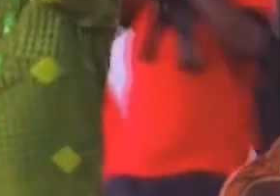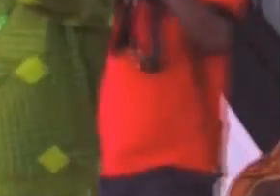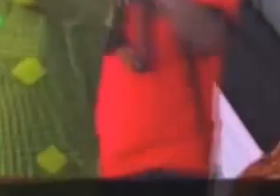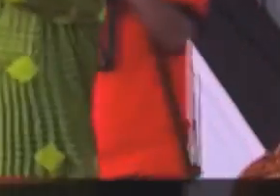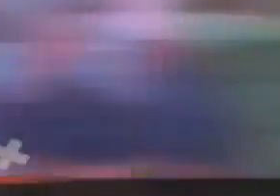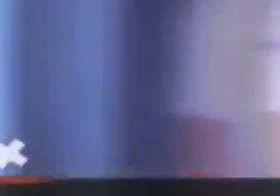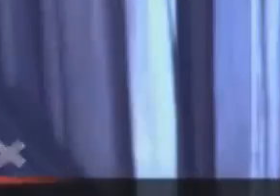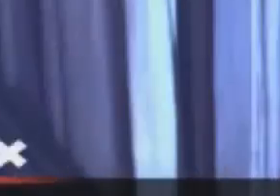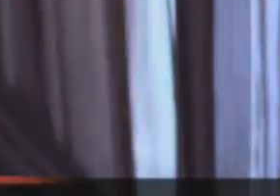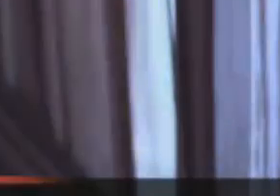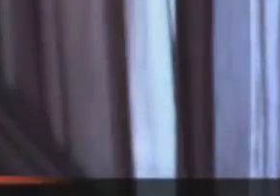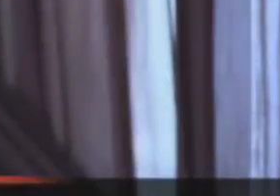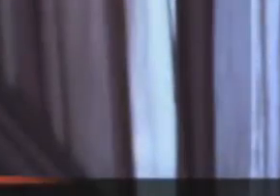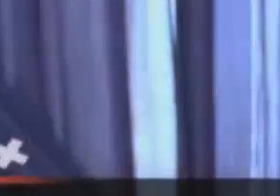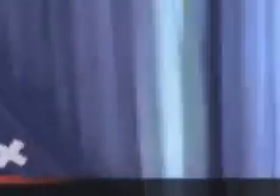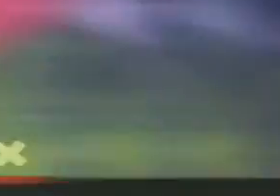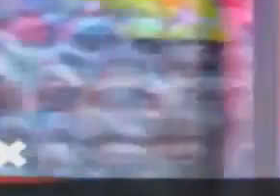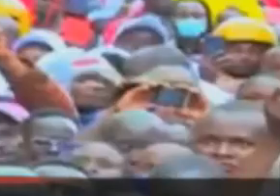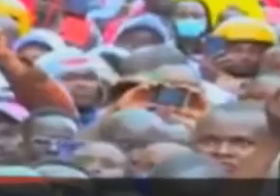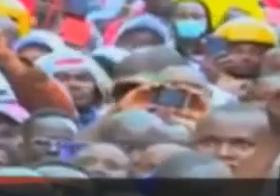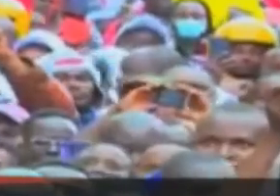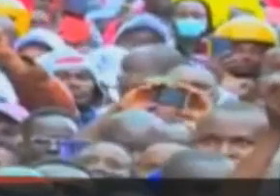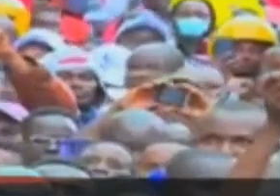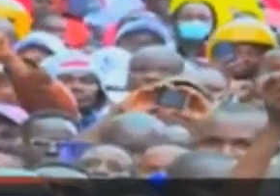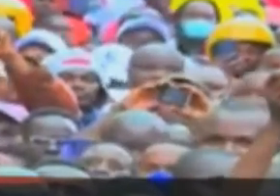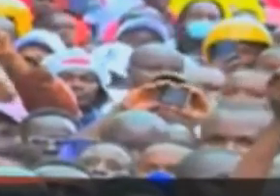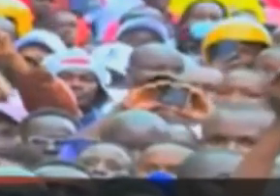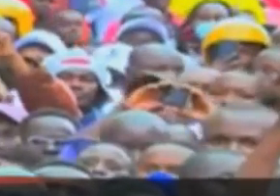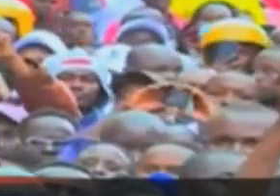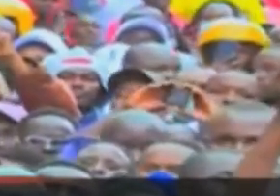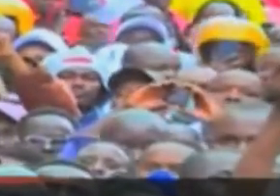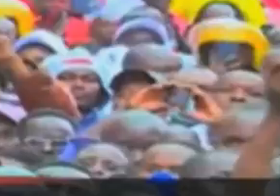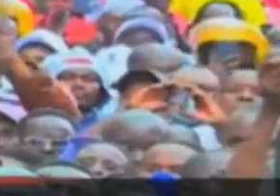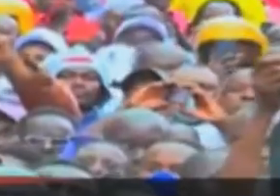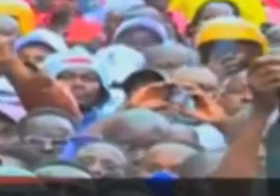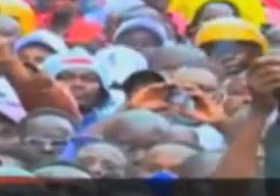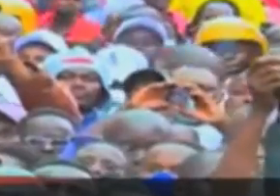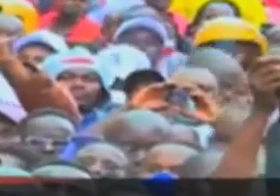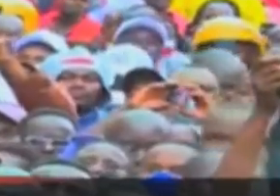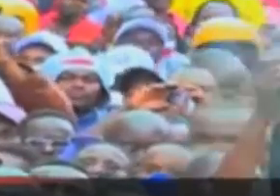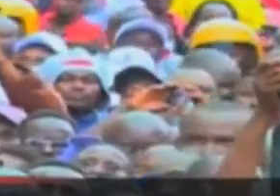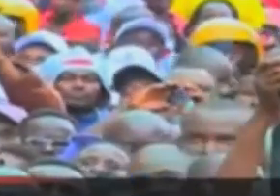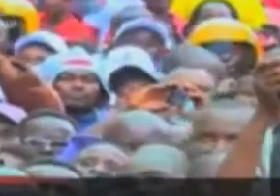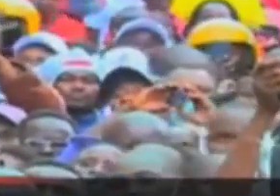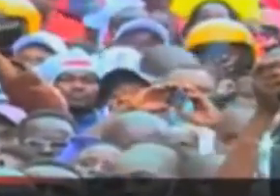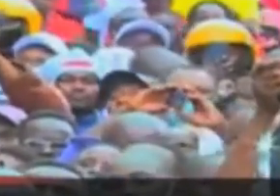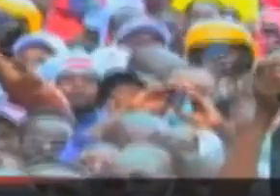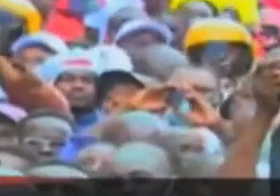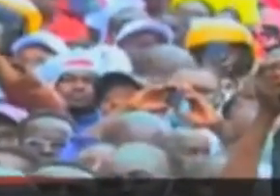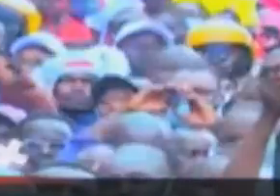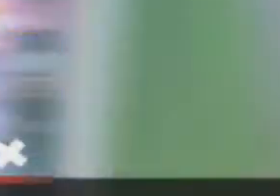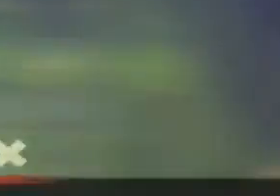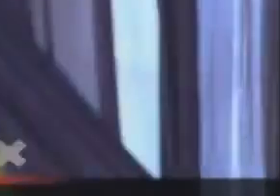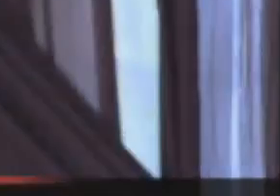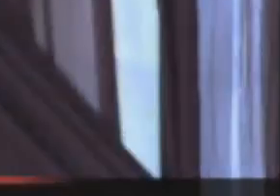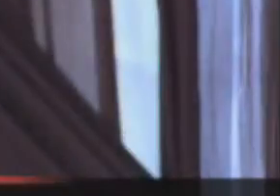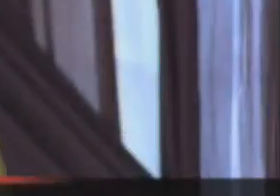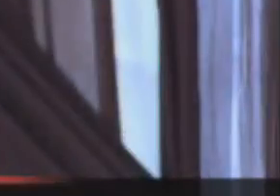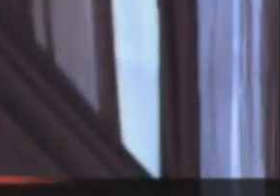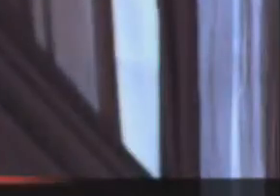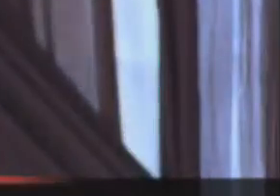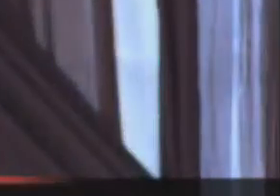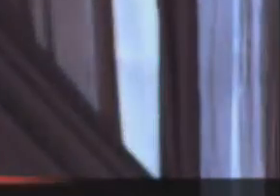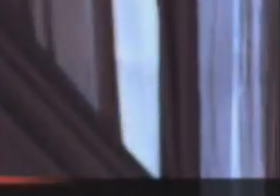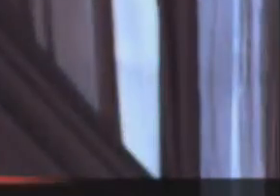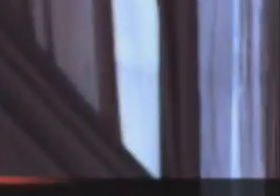Finally, nyoka imetoka. Kabla hatujaongea mambo ya Prime Minister, tutaongea mambo ya bodaboda kwanza. Why do you